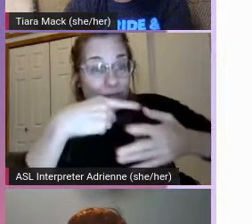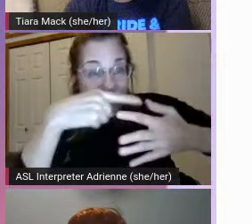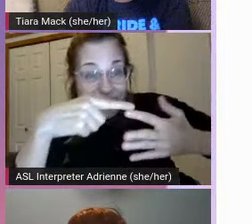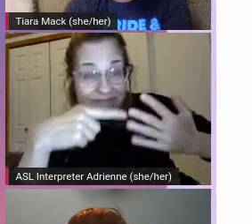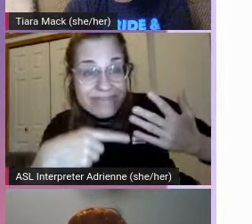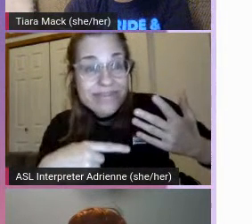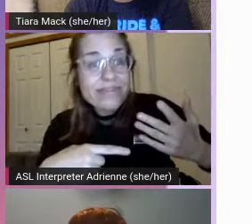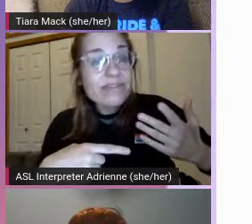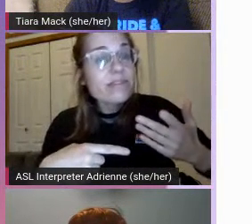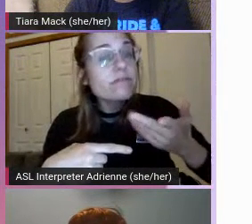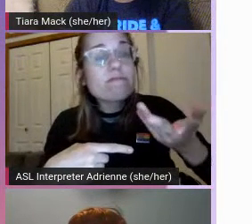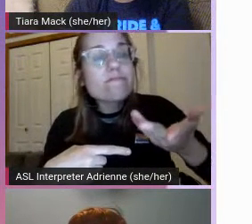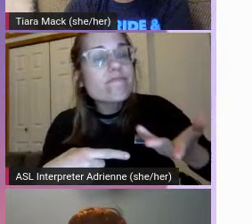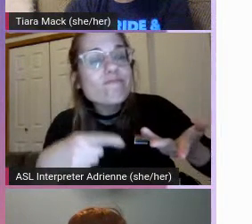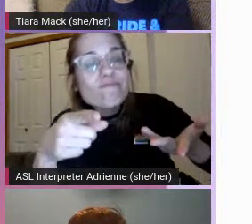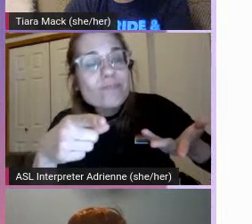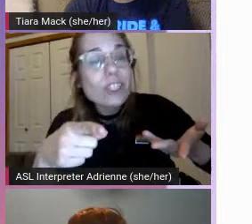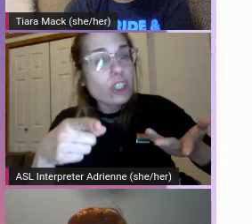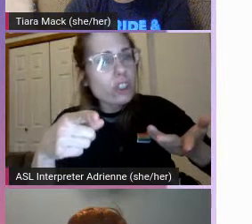Type it in the chat.